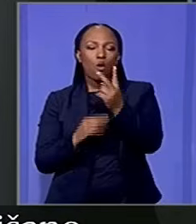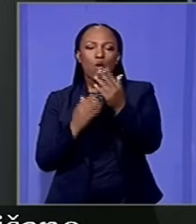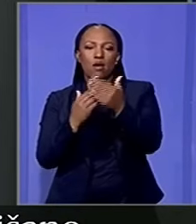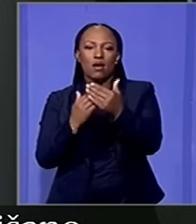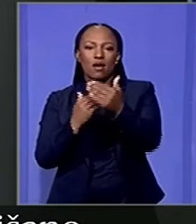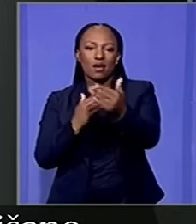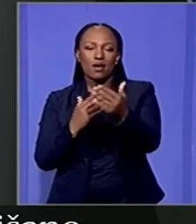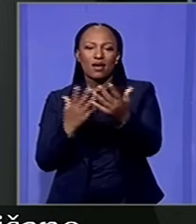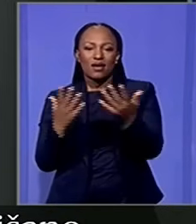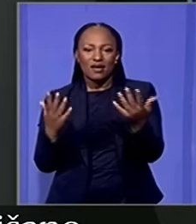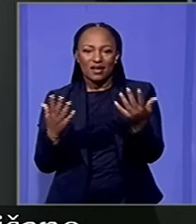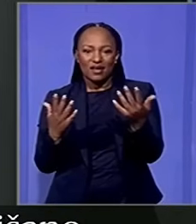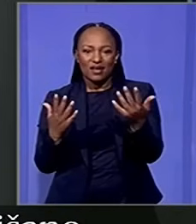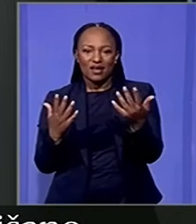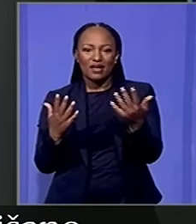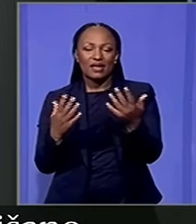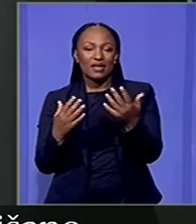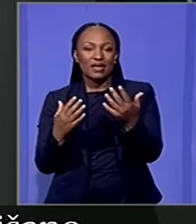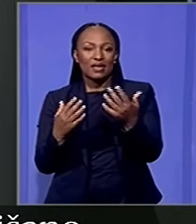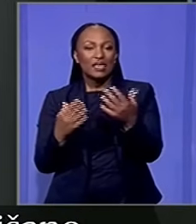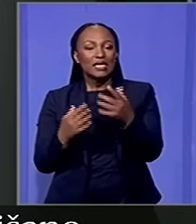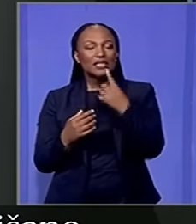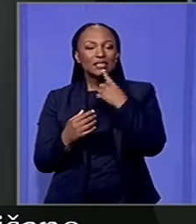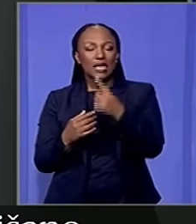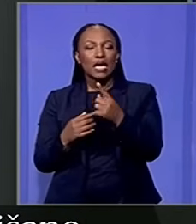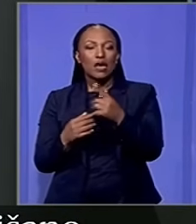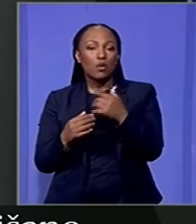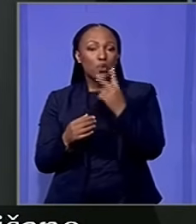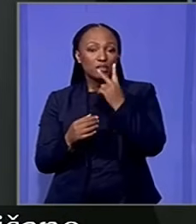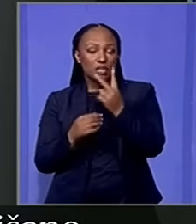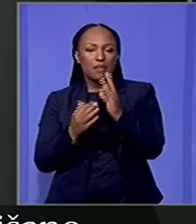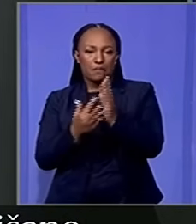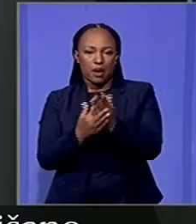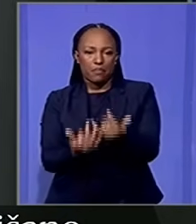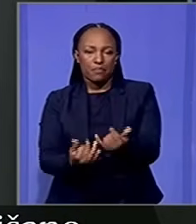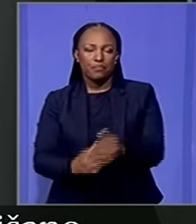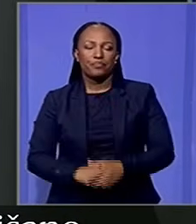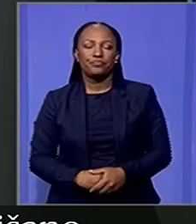ba ke dipitse re tla bona ka mebala a kere bjalo ka morago ga pabatšo e.